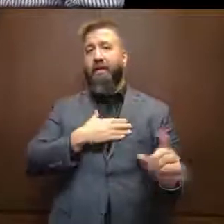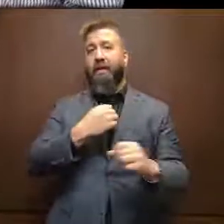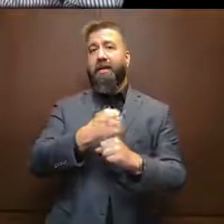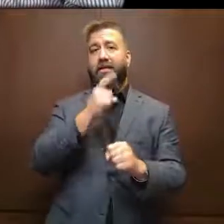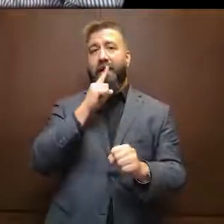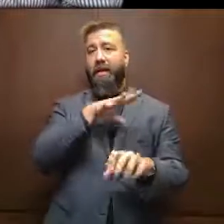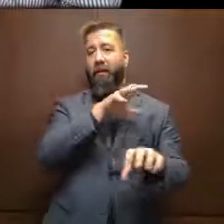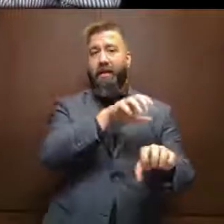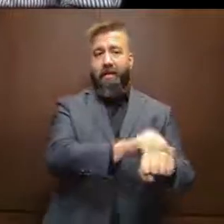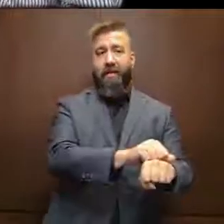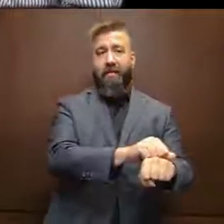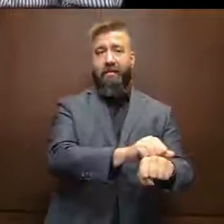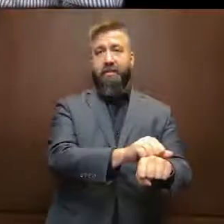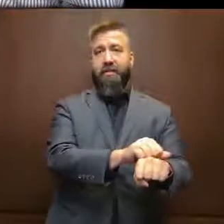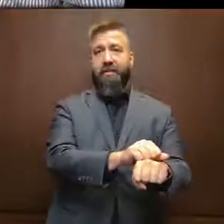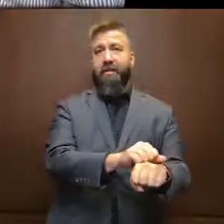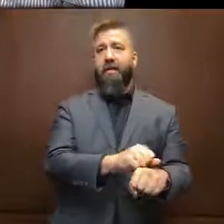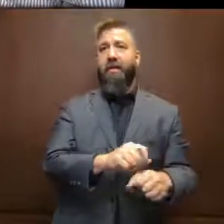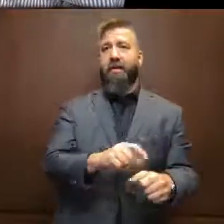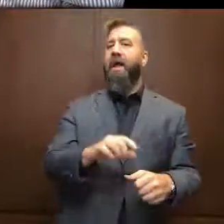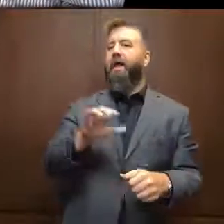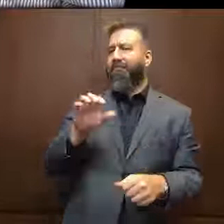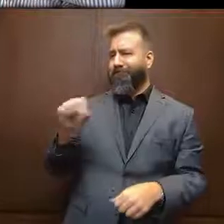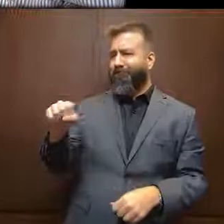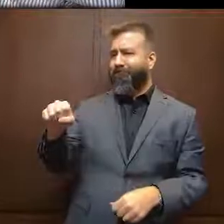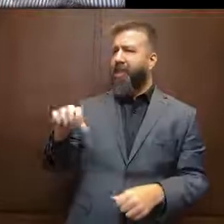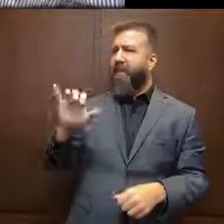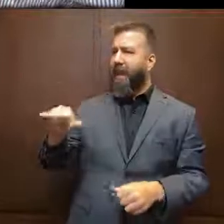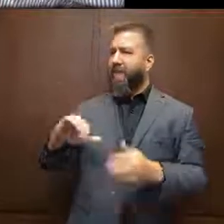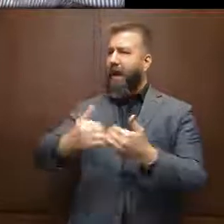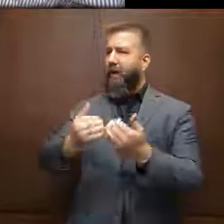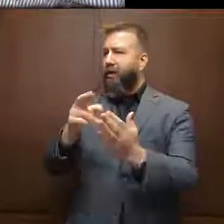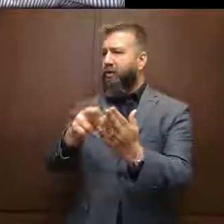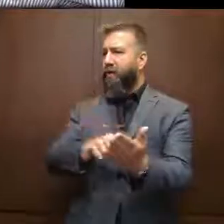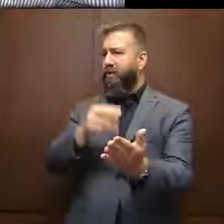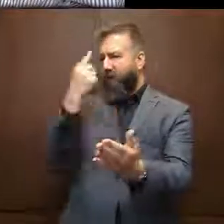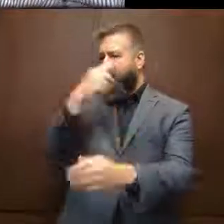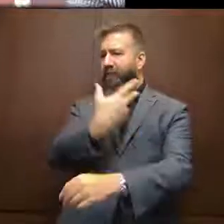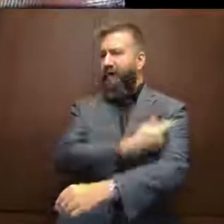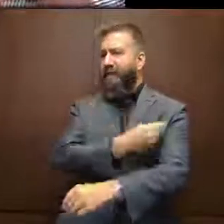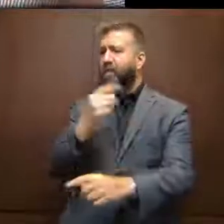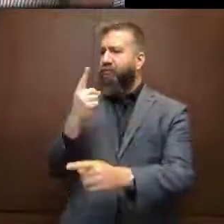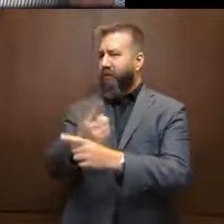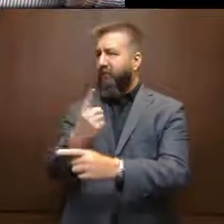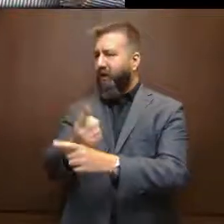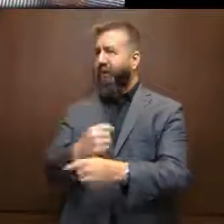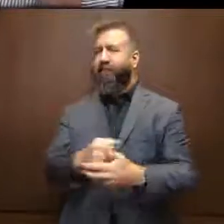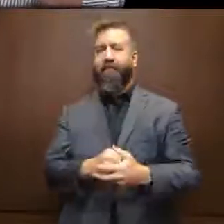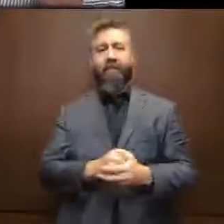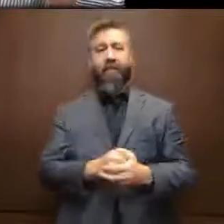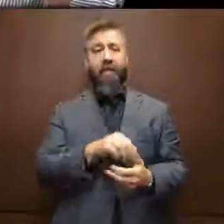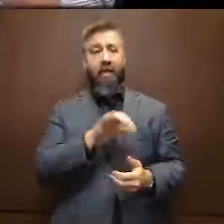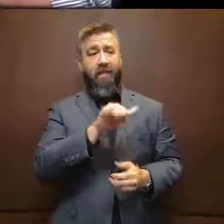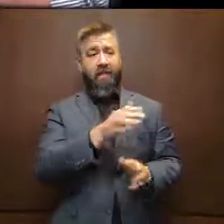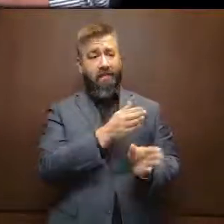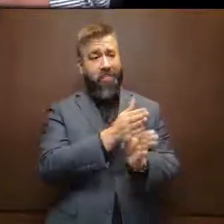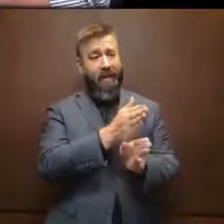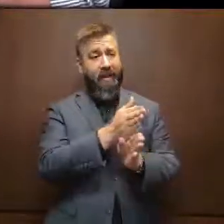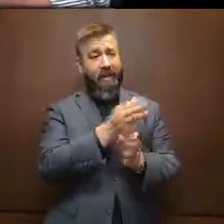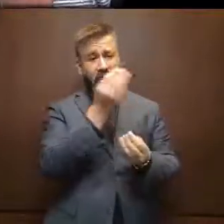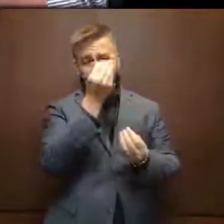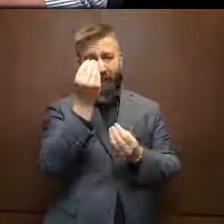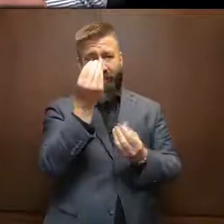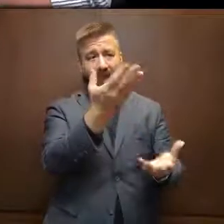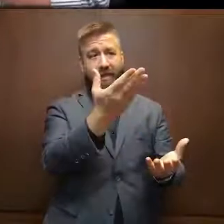your reservation at that point. And then this is how you can register for that vaccine. Right. So this mainly is a